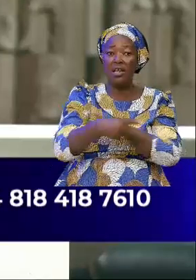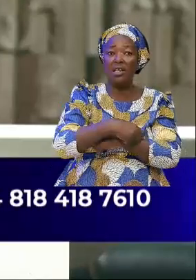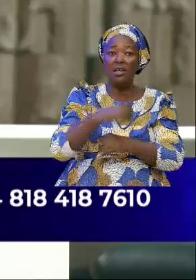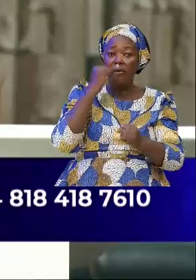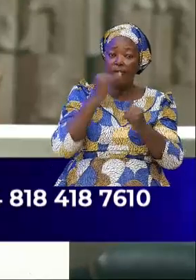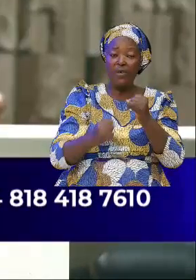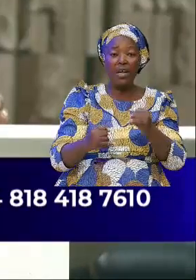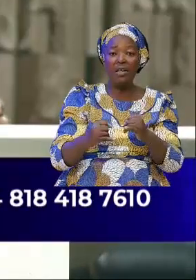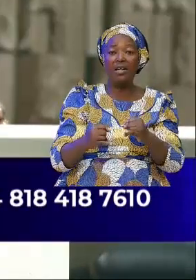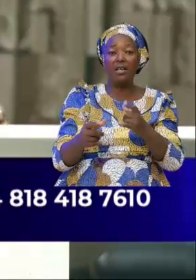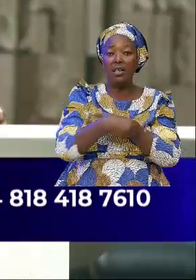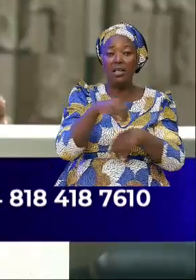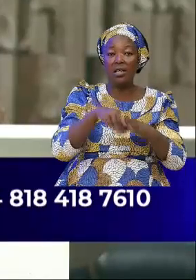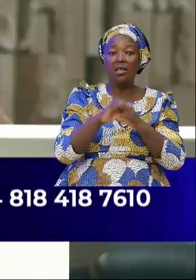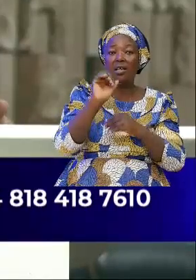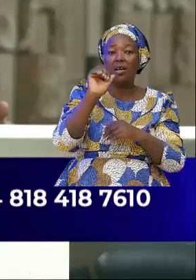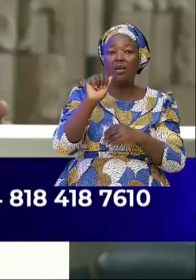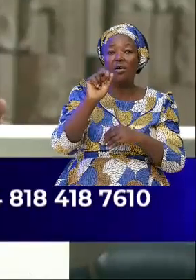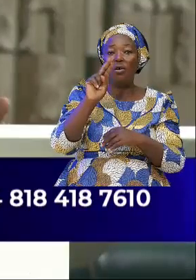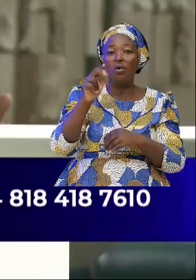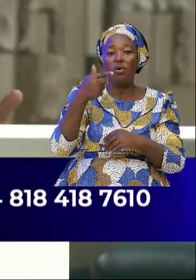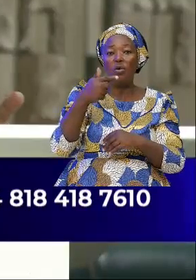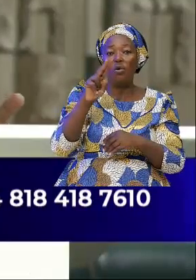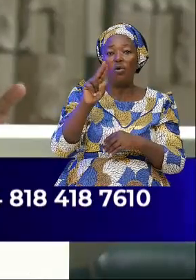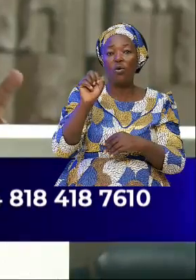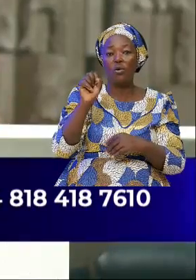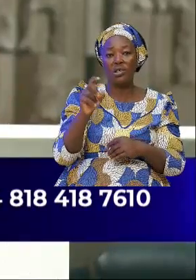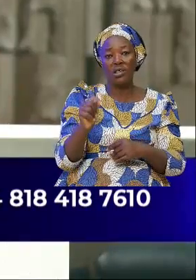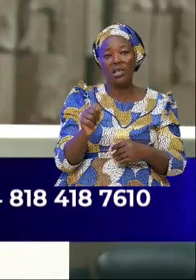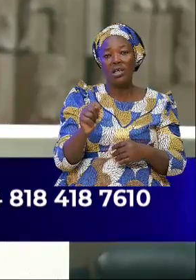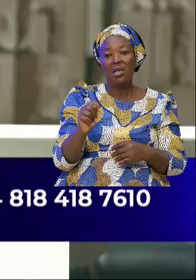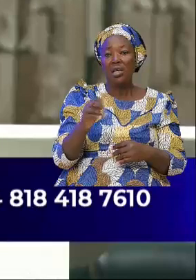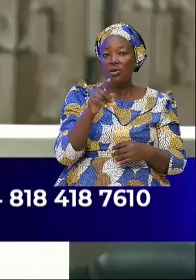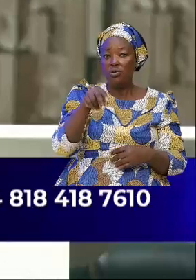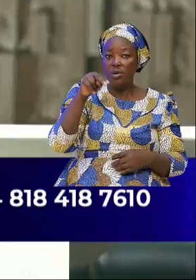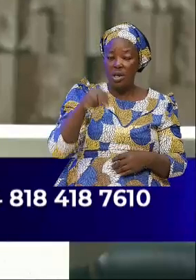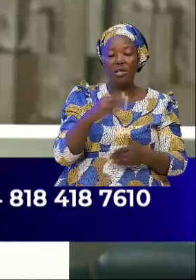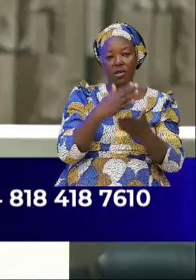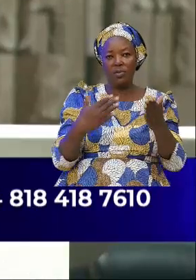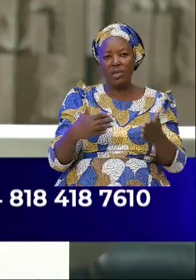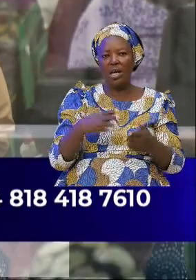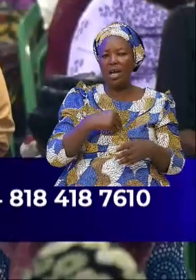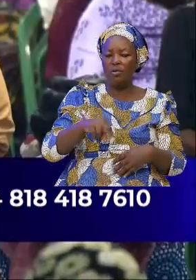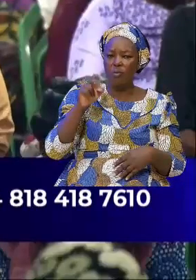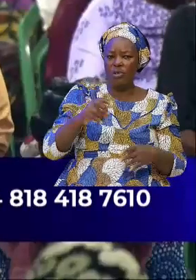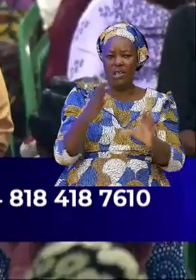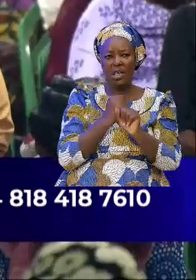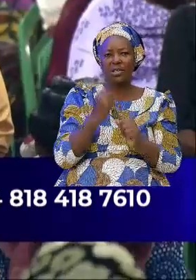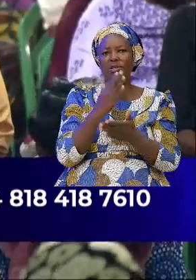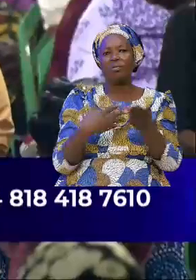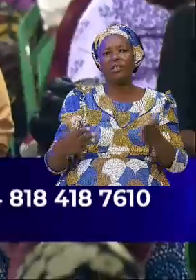tonight, final night, final day in August, and You need